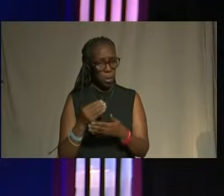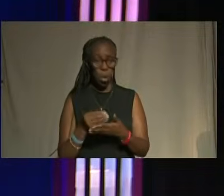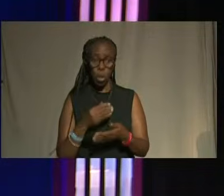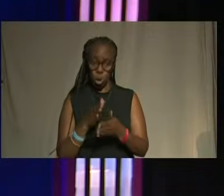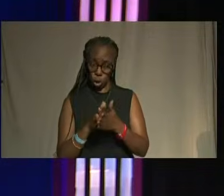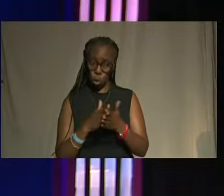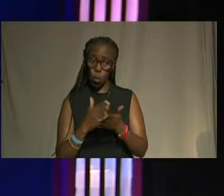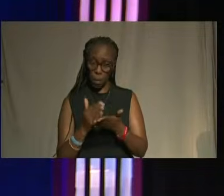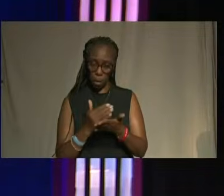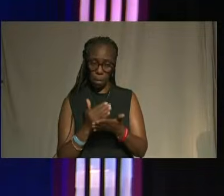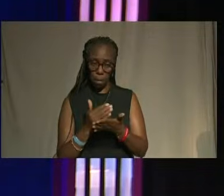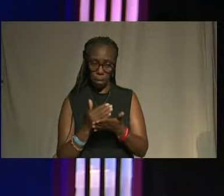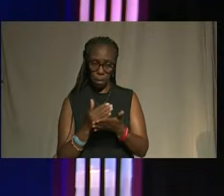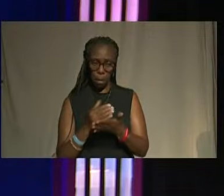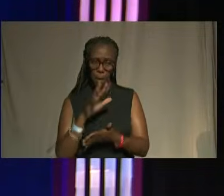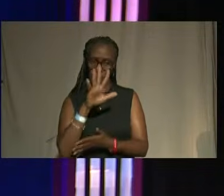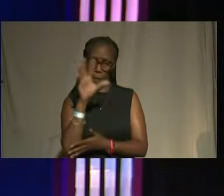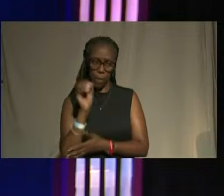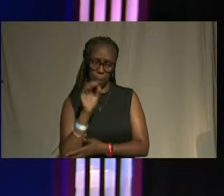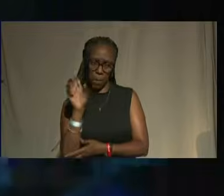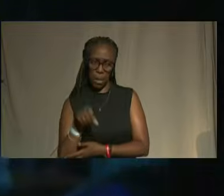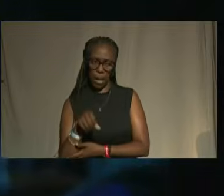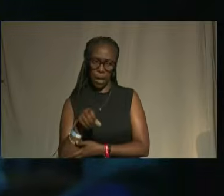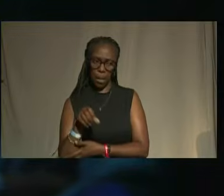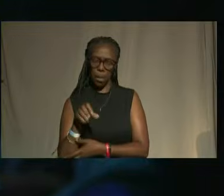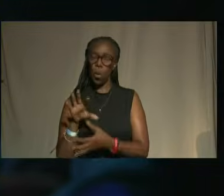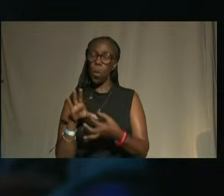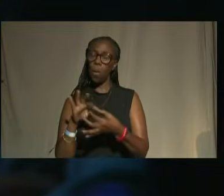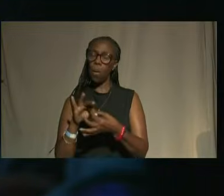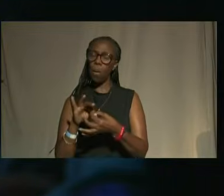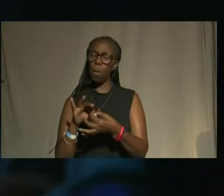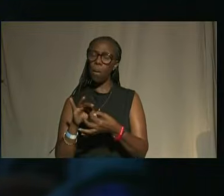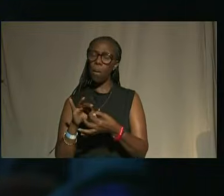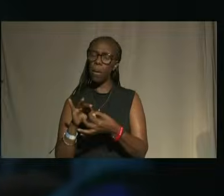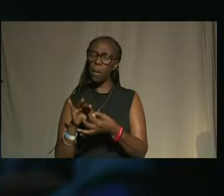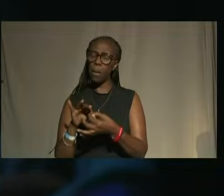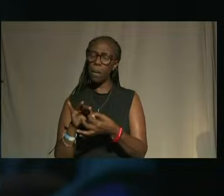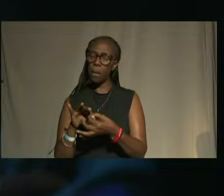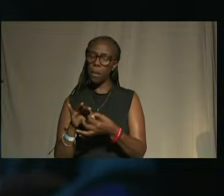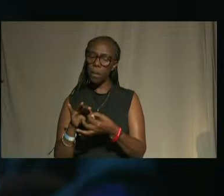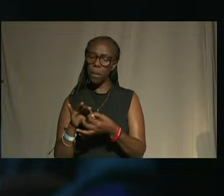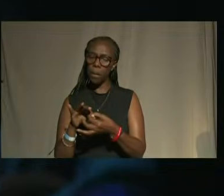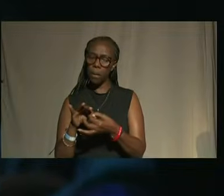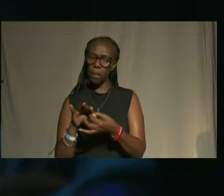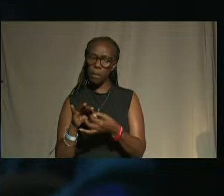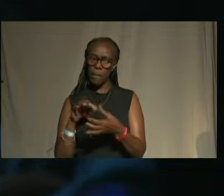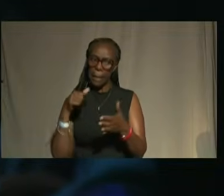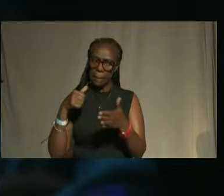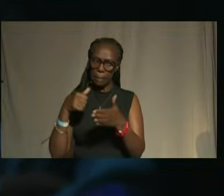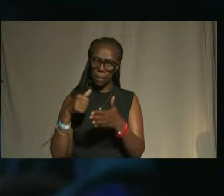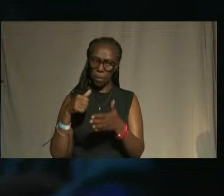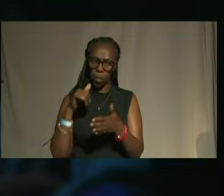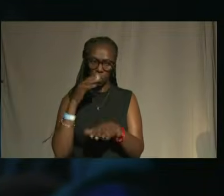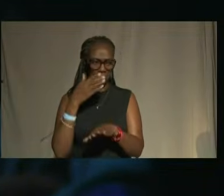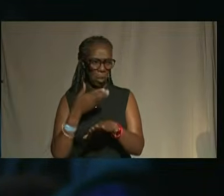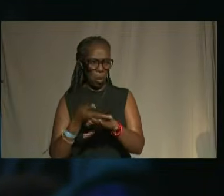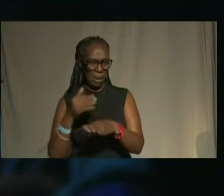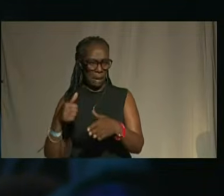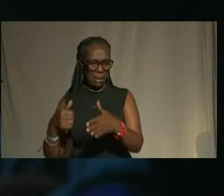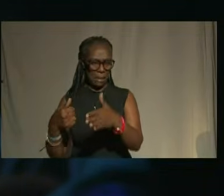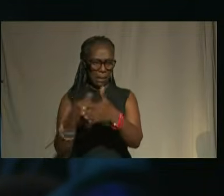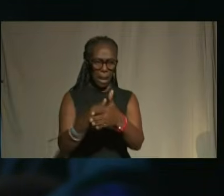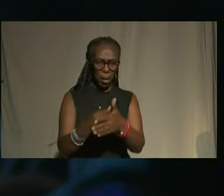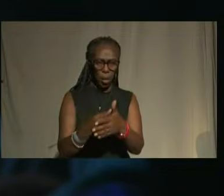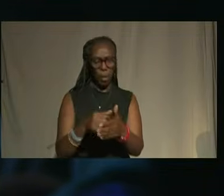Independent Fiscal Commission has recommended the reintroduction of a cap on public sector wages as a percentage of